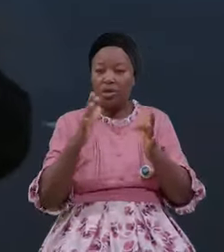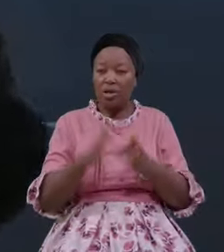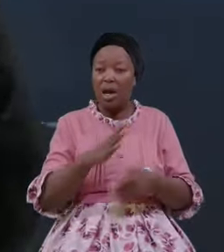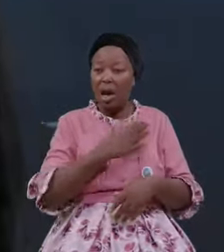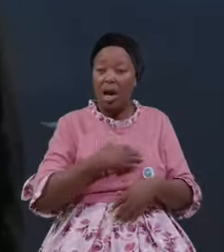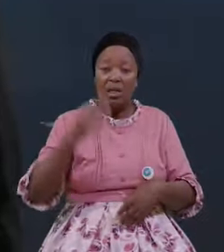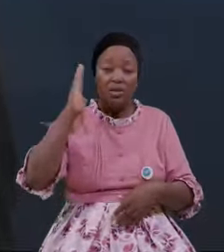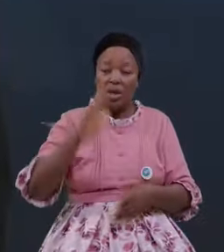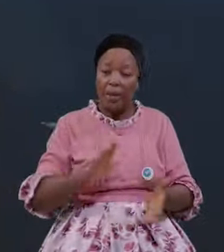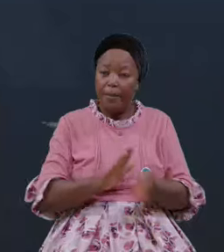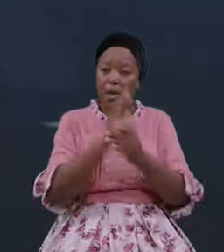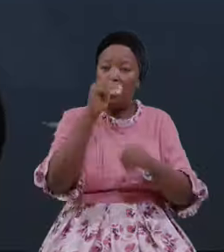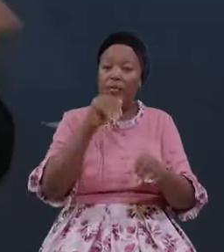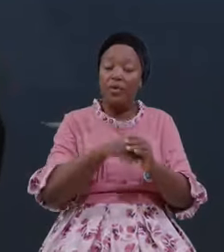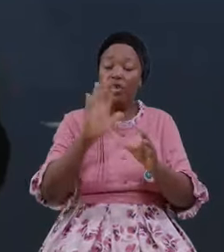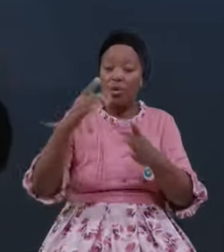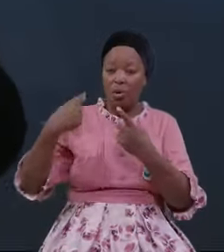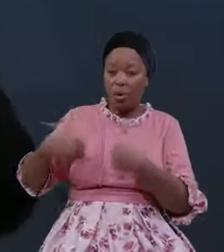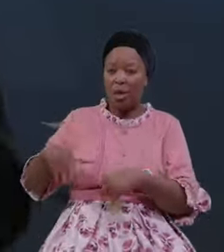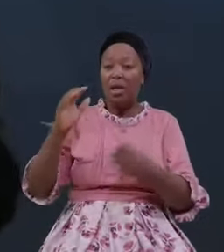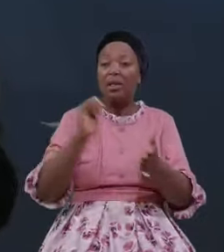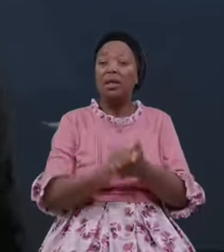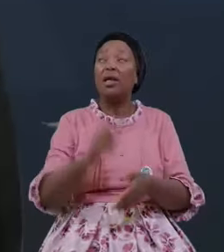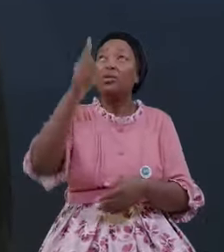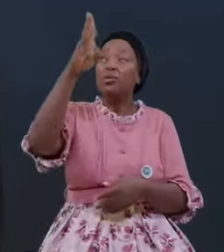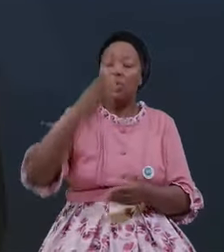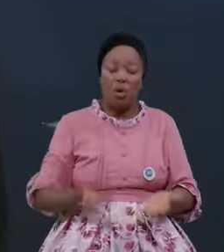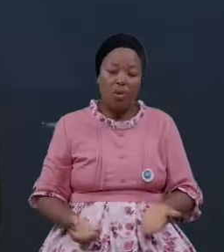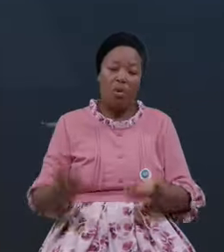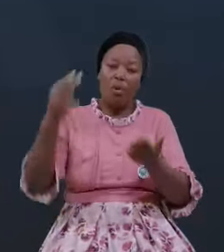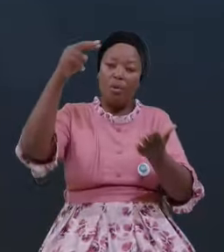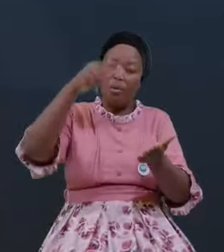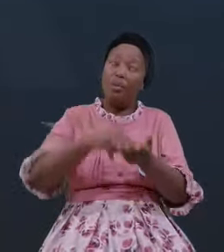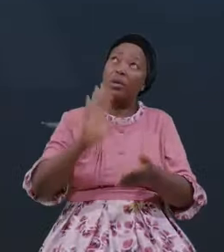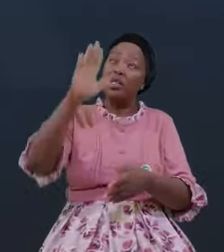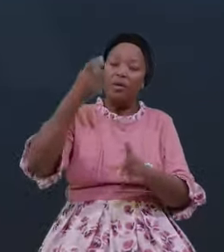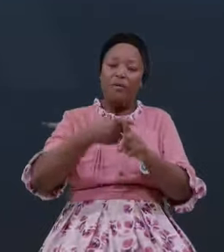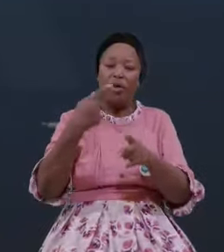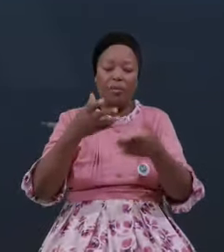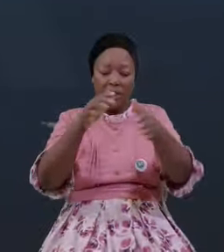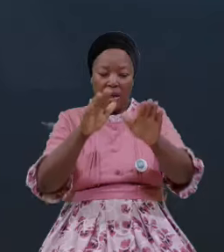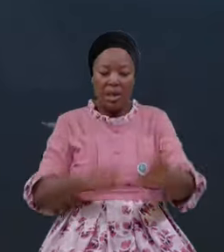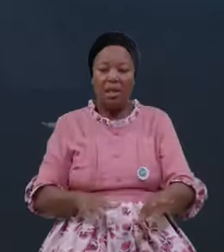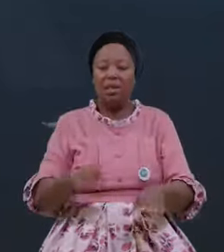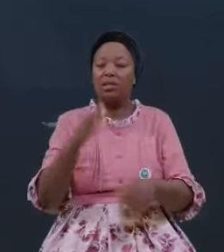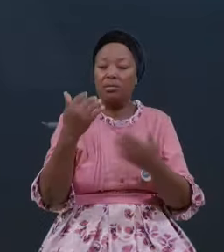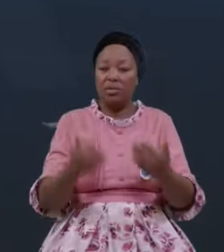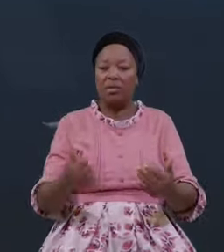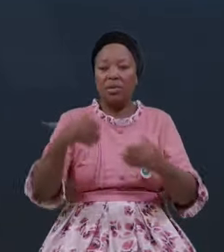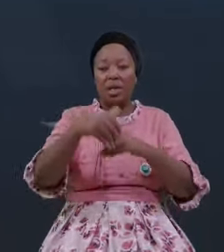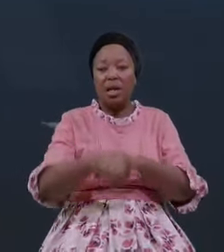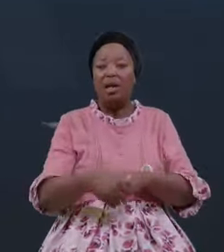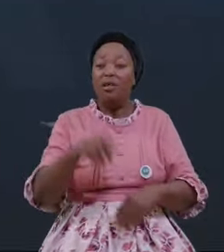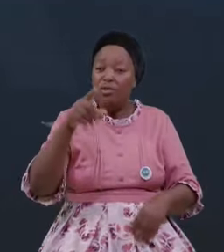believe in thine heart that God raised him from the dead, tonight thou shalt